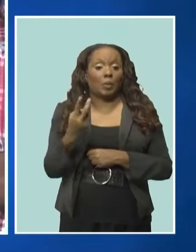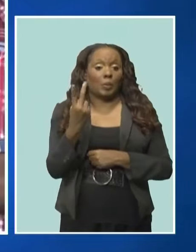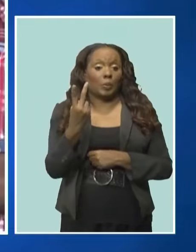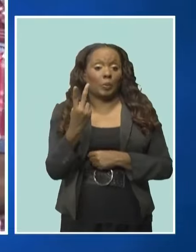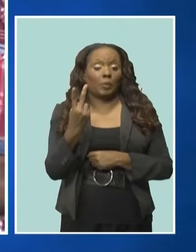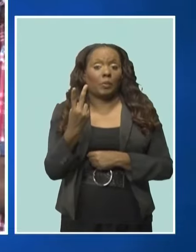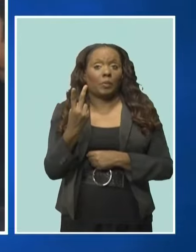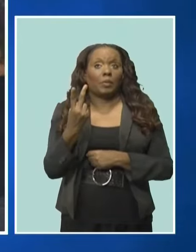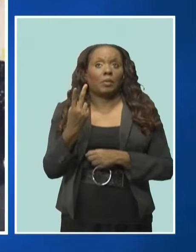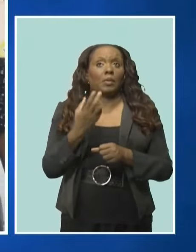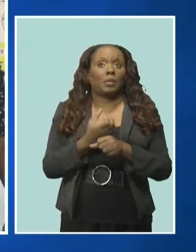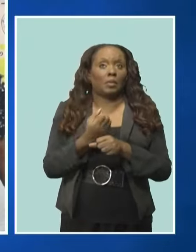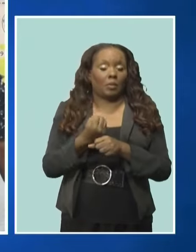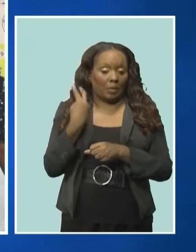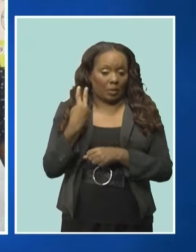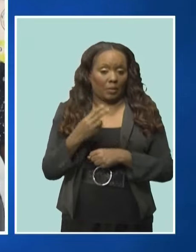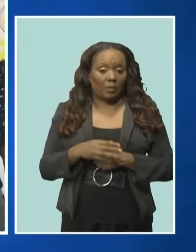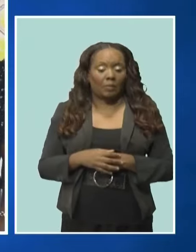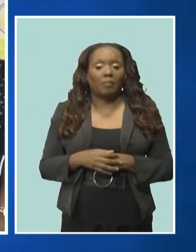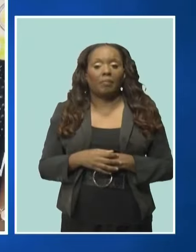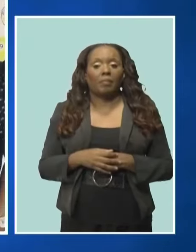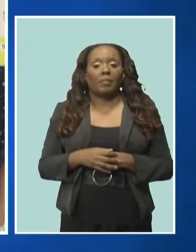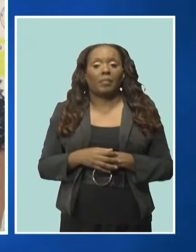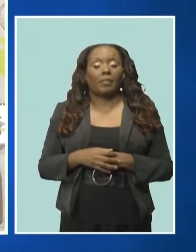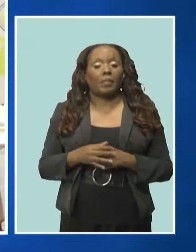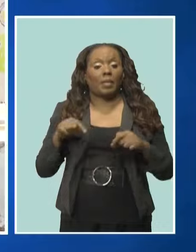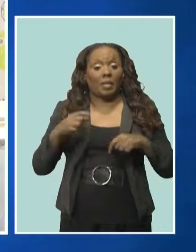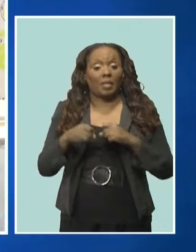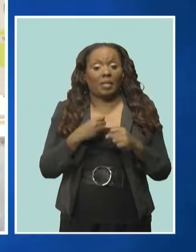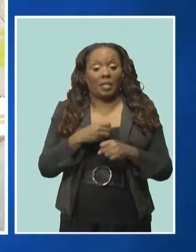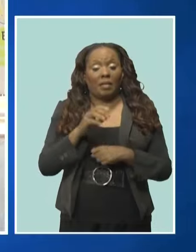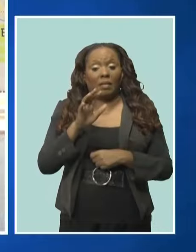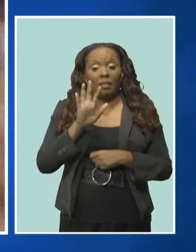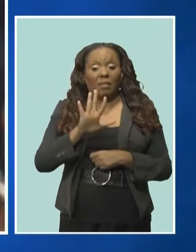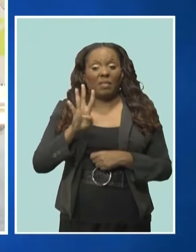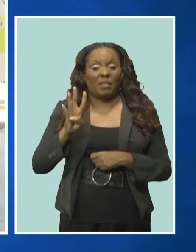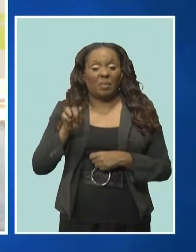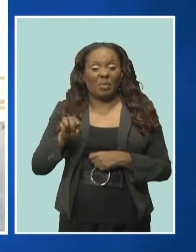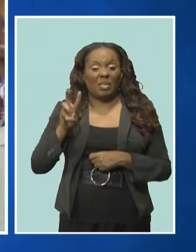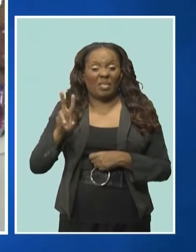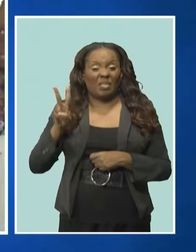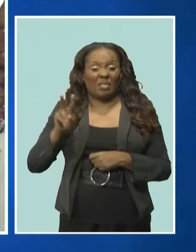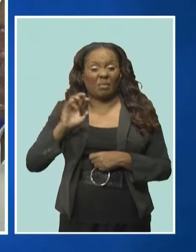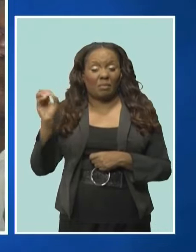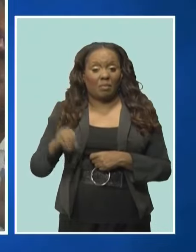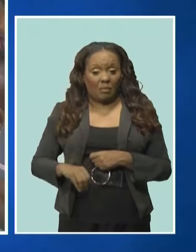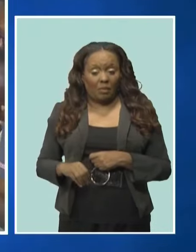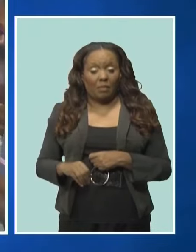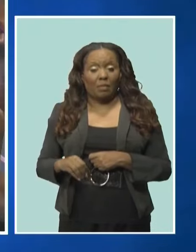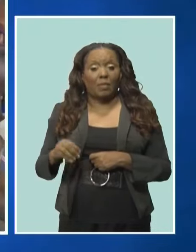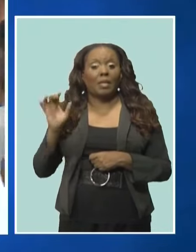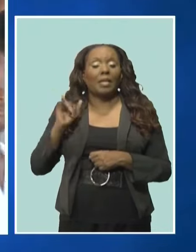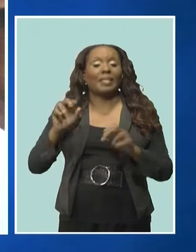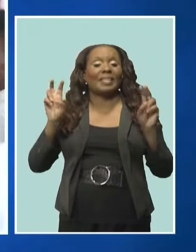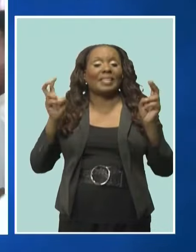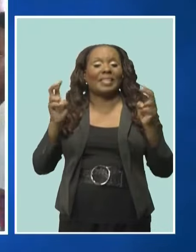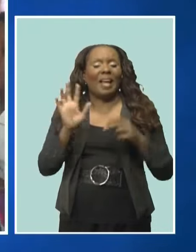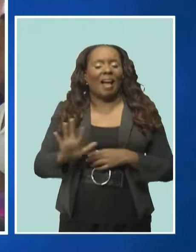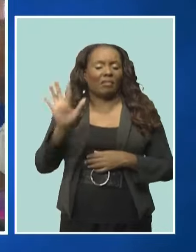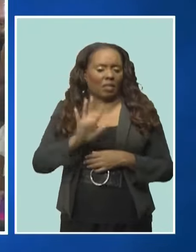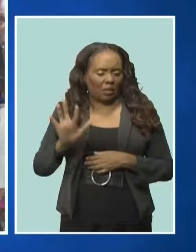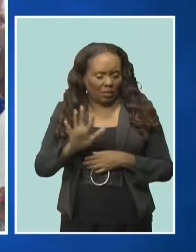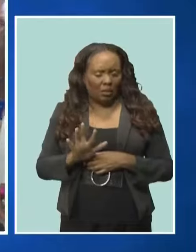2022. The national mean for mathematics this year is 54.62%, down from 59.2%